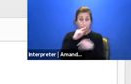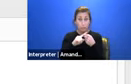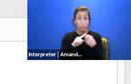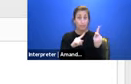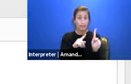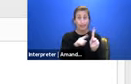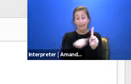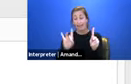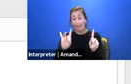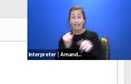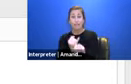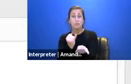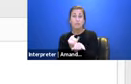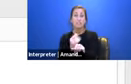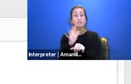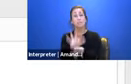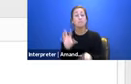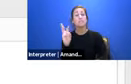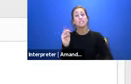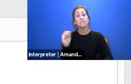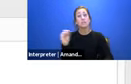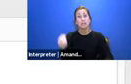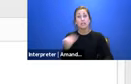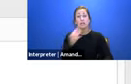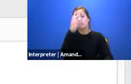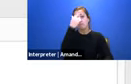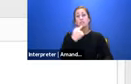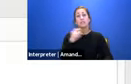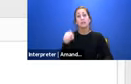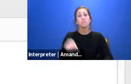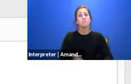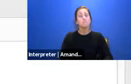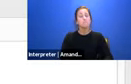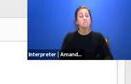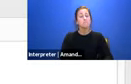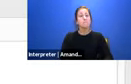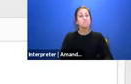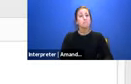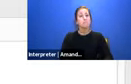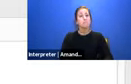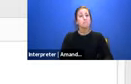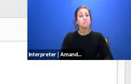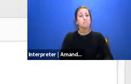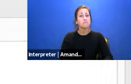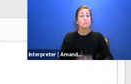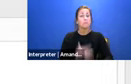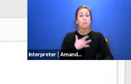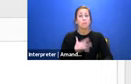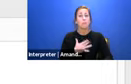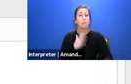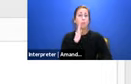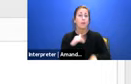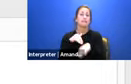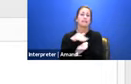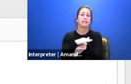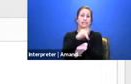50%, a little bit more, about 60% of our parents saying, yes, we are interested, or we we are